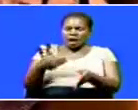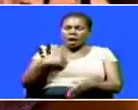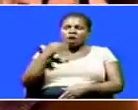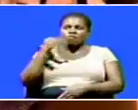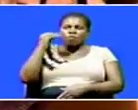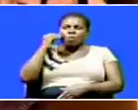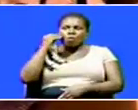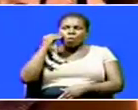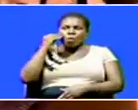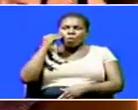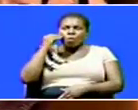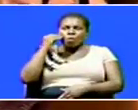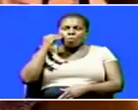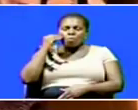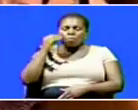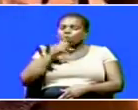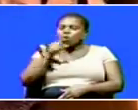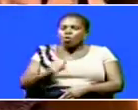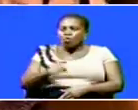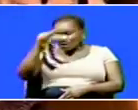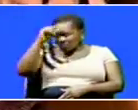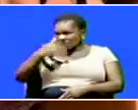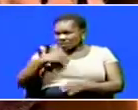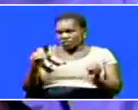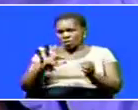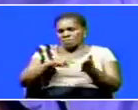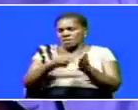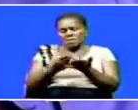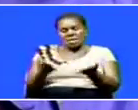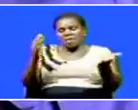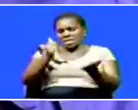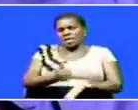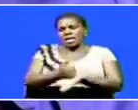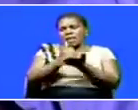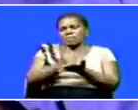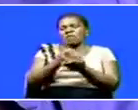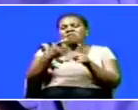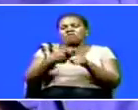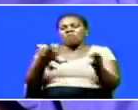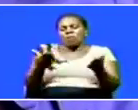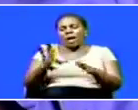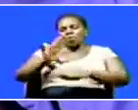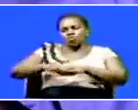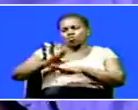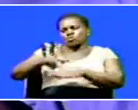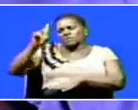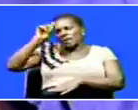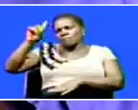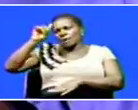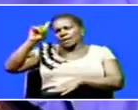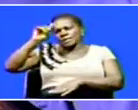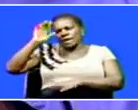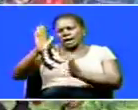home for the aged owned and run by the government, meaning any help usually comes from well-wishers and